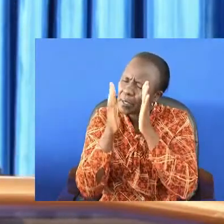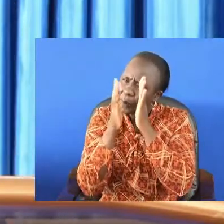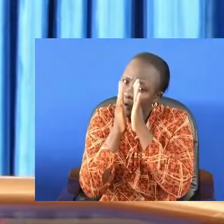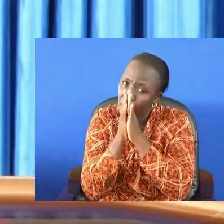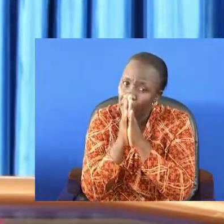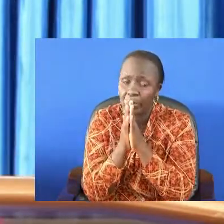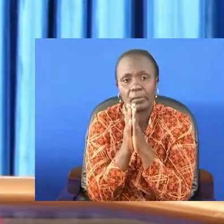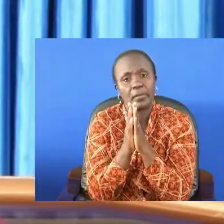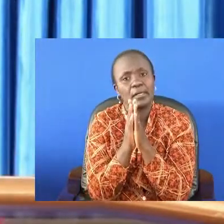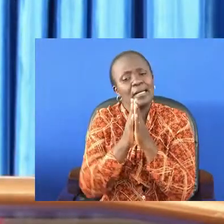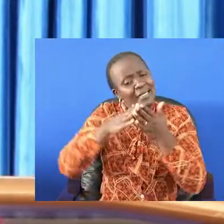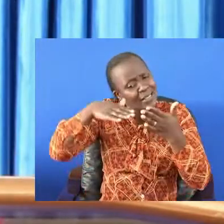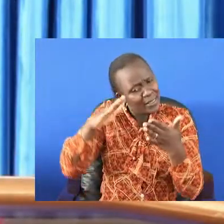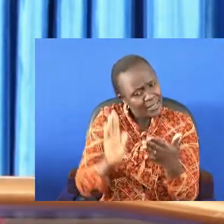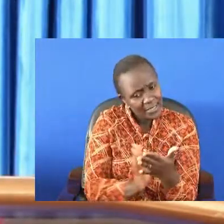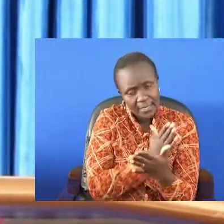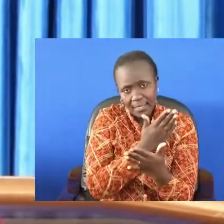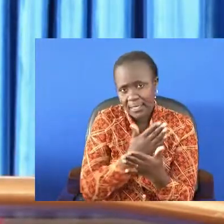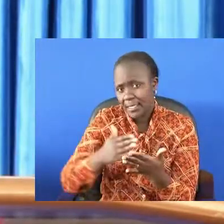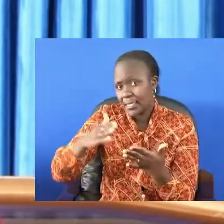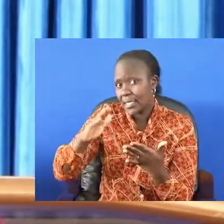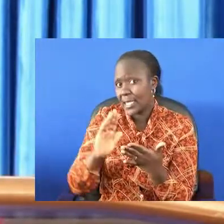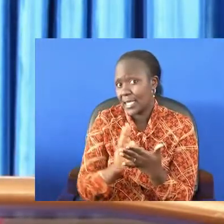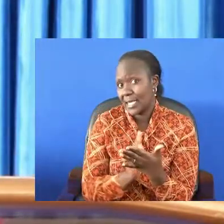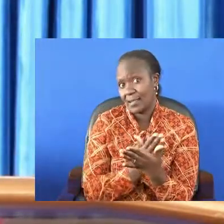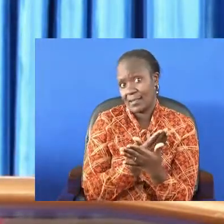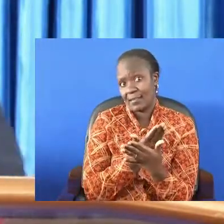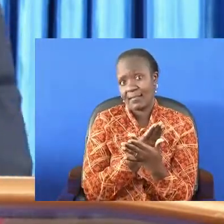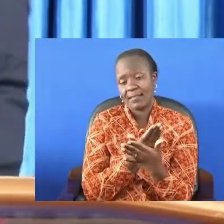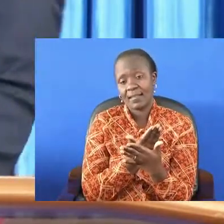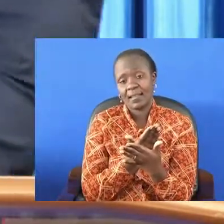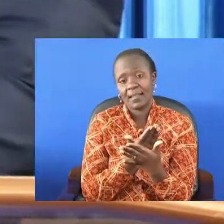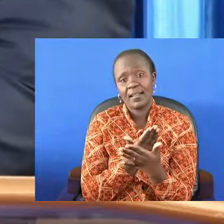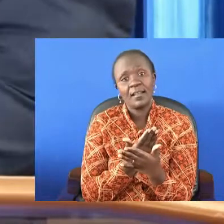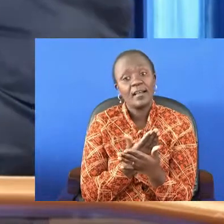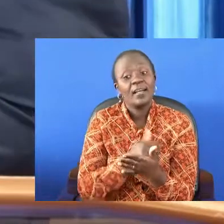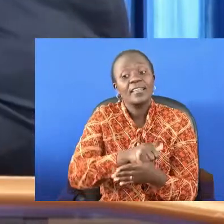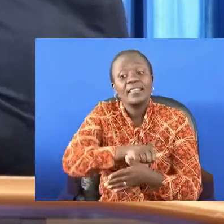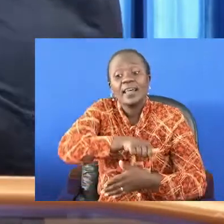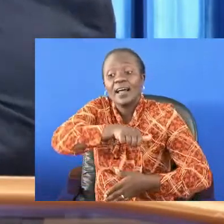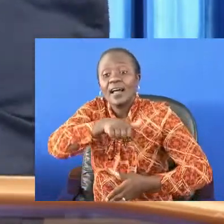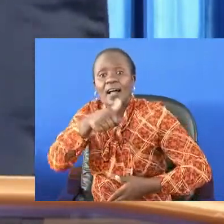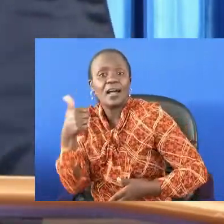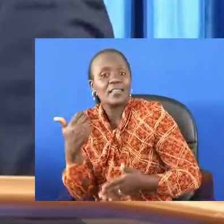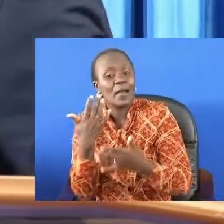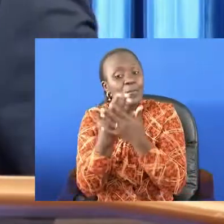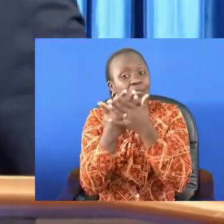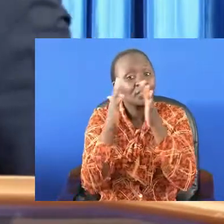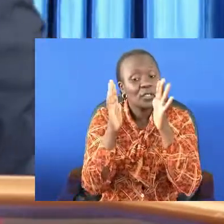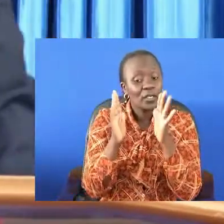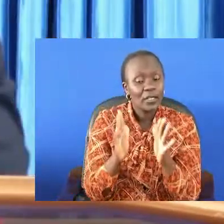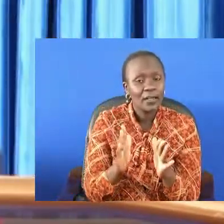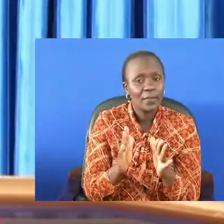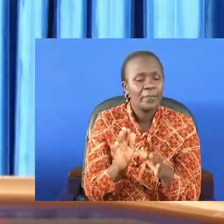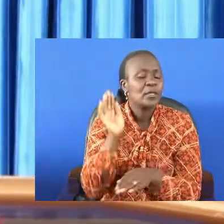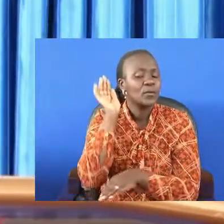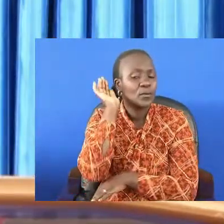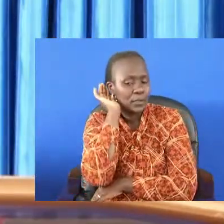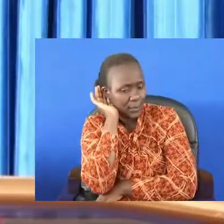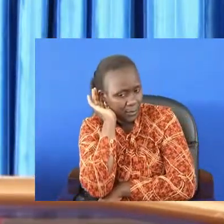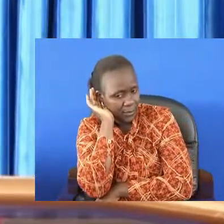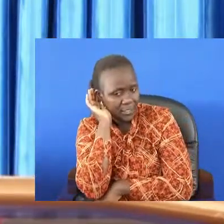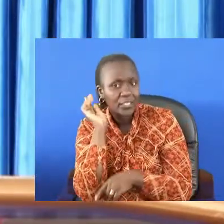and Silas were singing hymns, and the other prisoners were